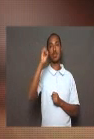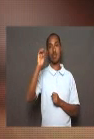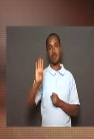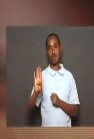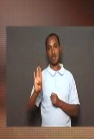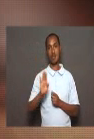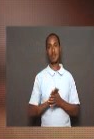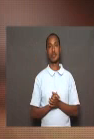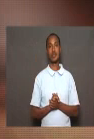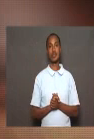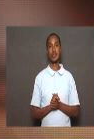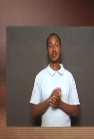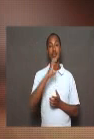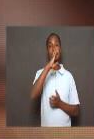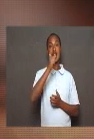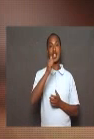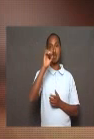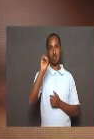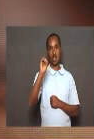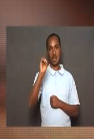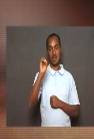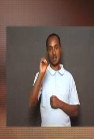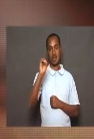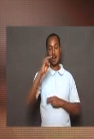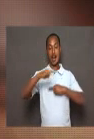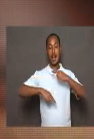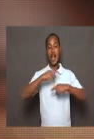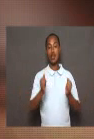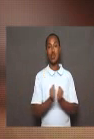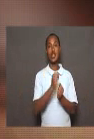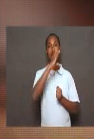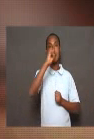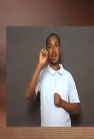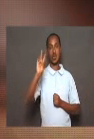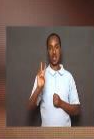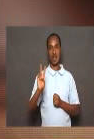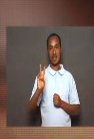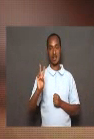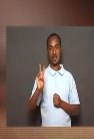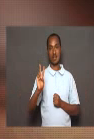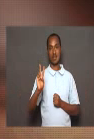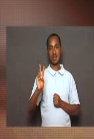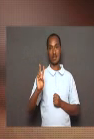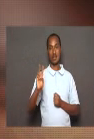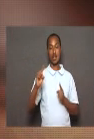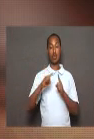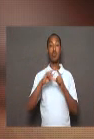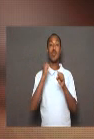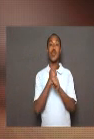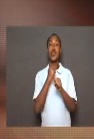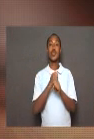sulfate. Calcium oxide reacts with carbon dioxide to